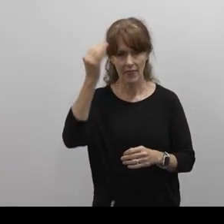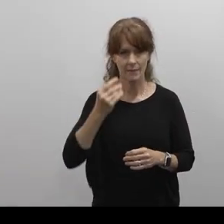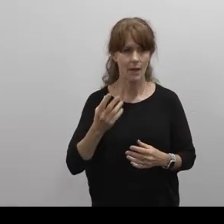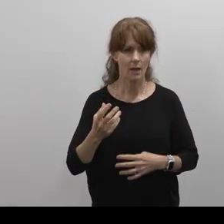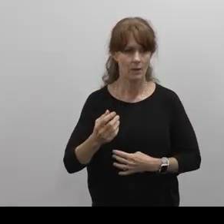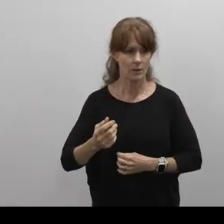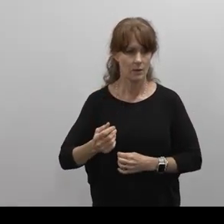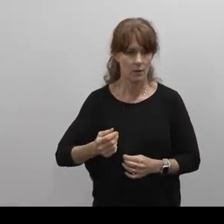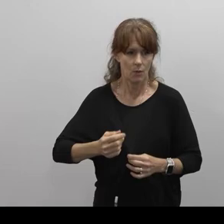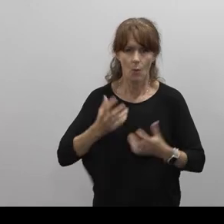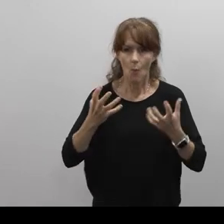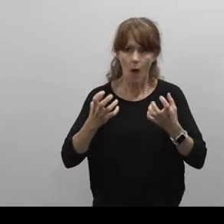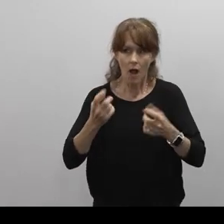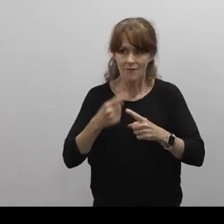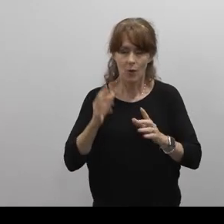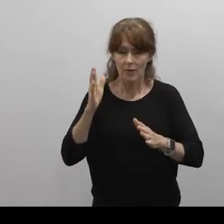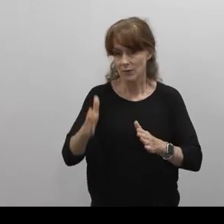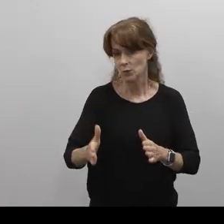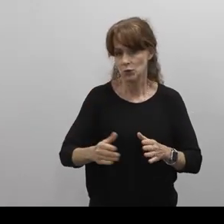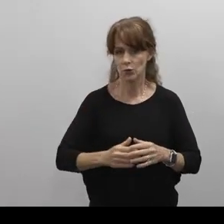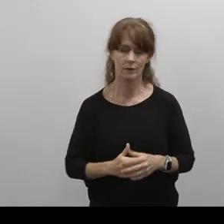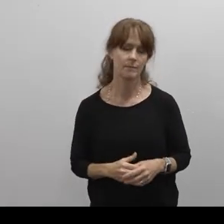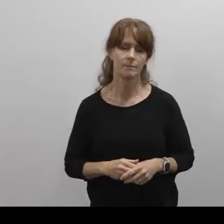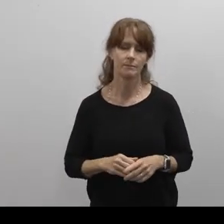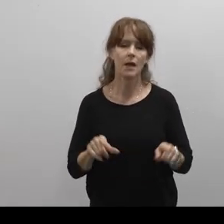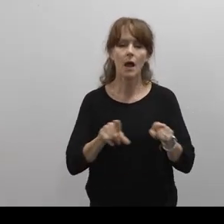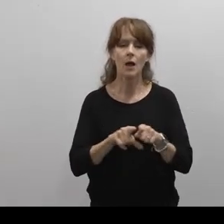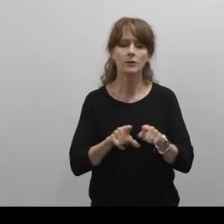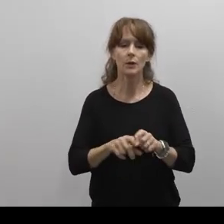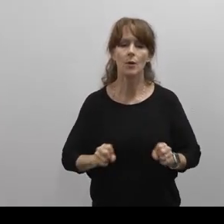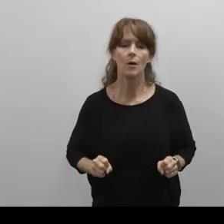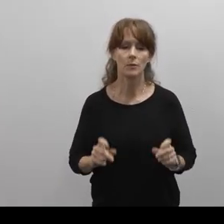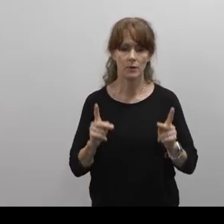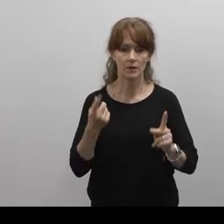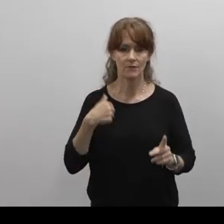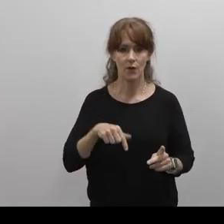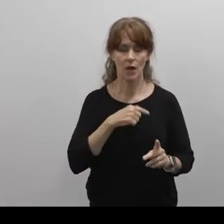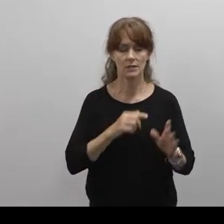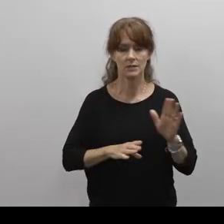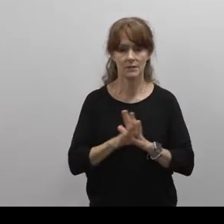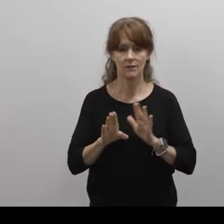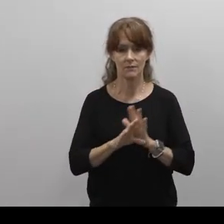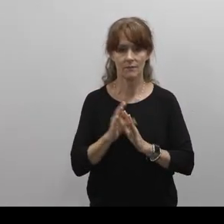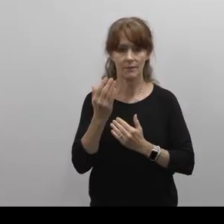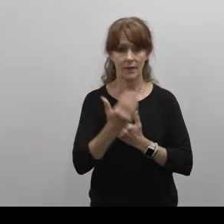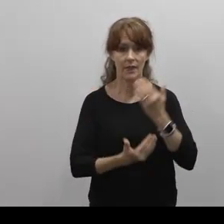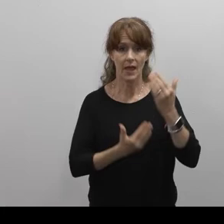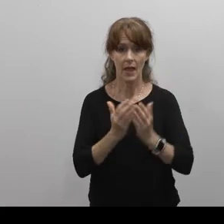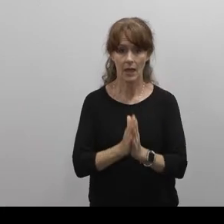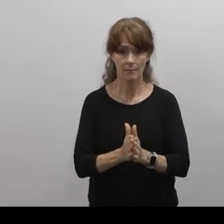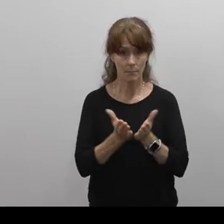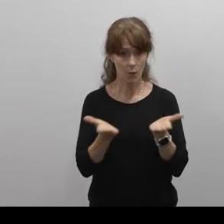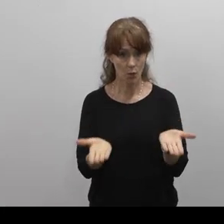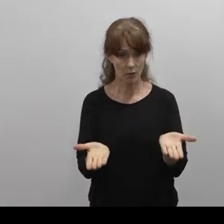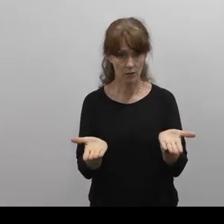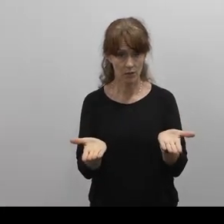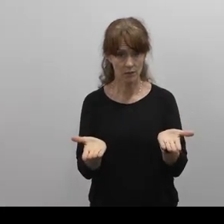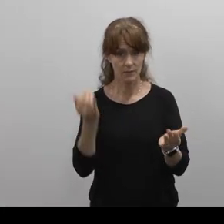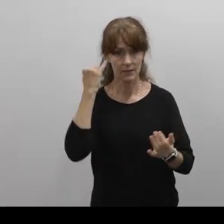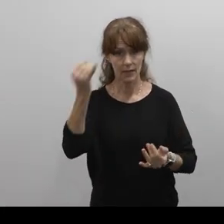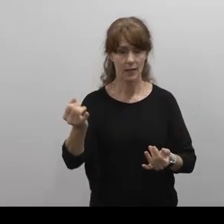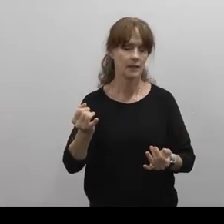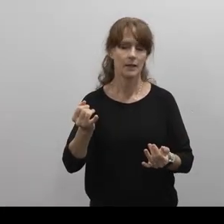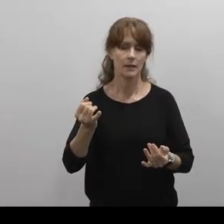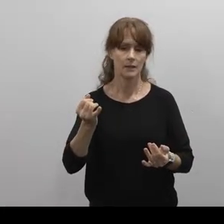want for the future of those systems. It was also an opportunity for us to develop a board handbook and this idea of